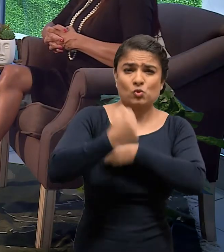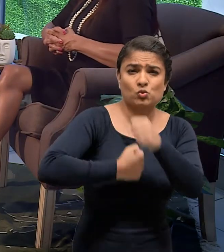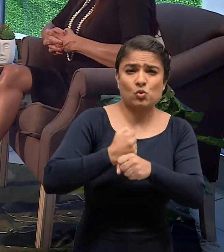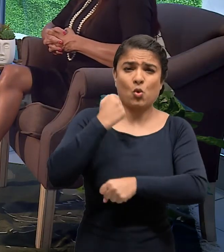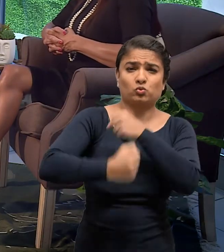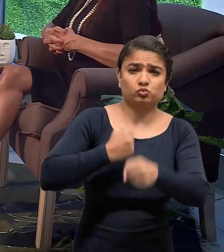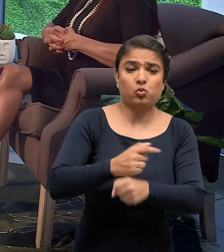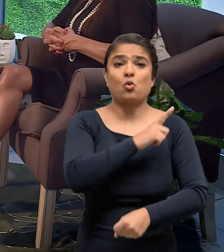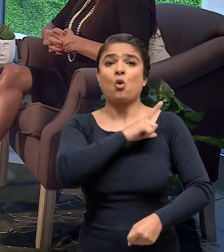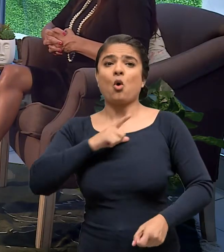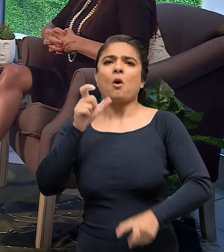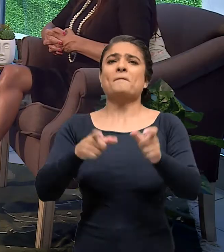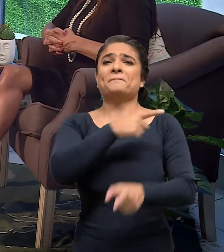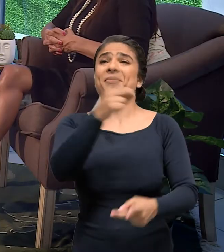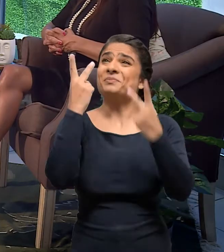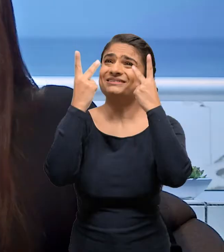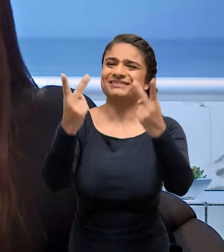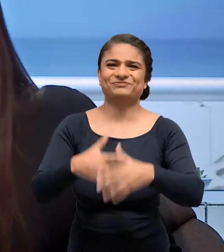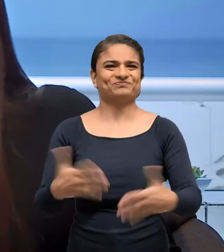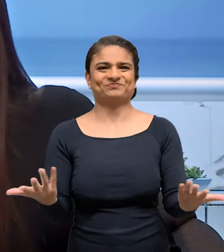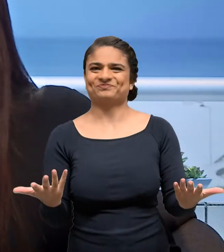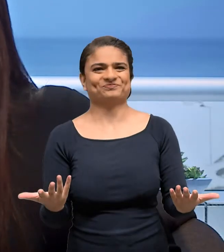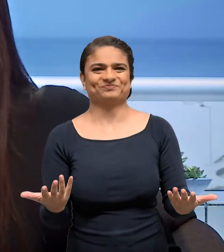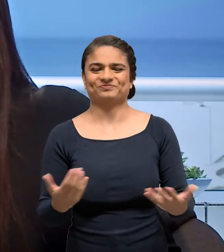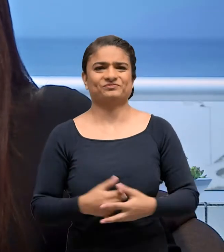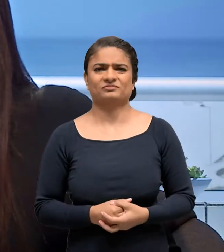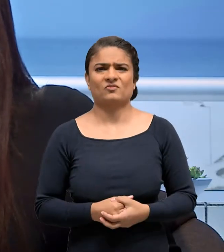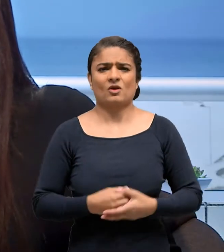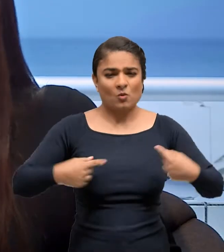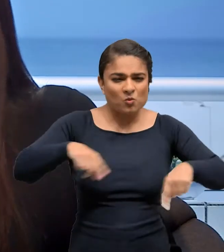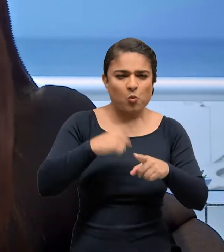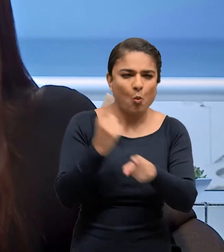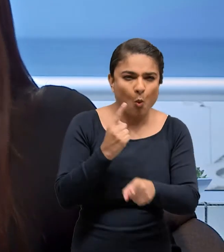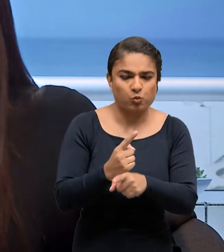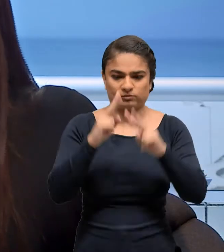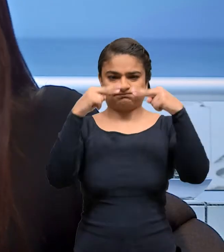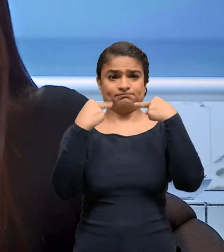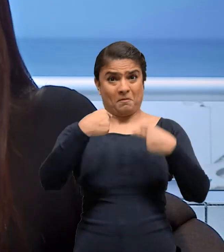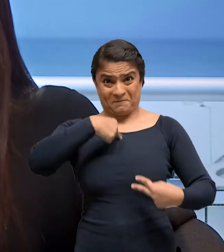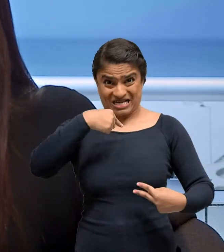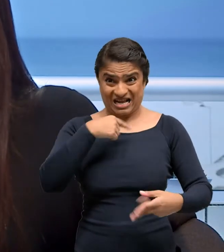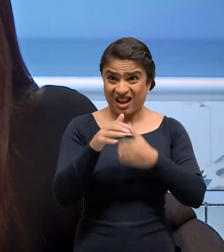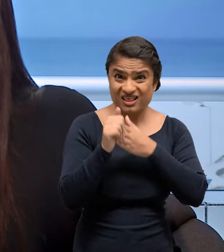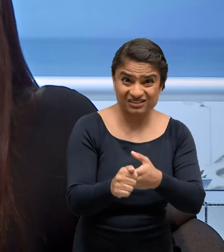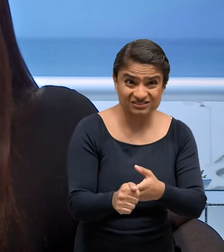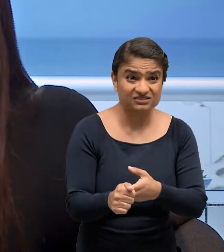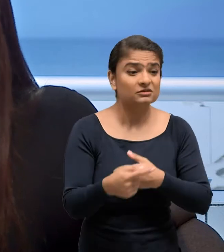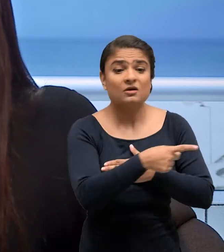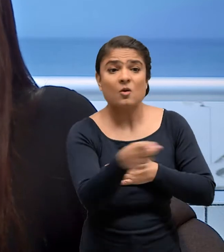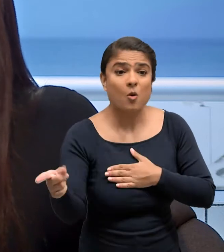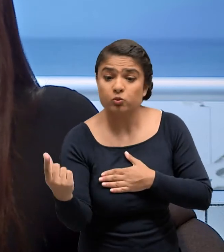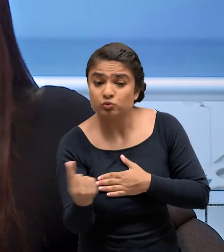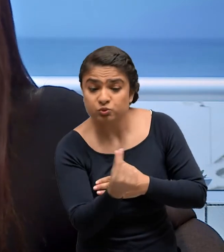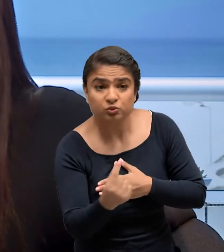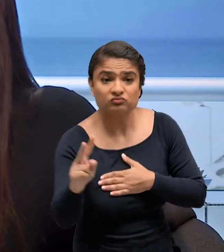people were invisible. And I always said, Not under my watch will